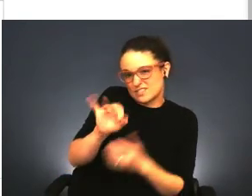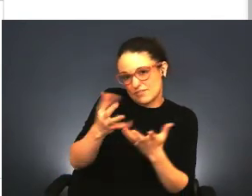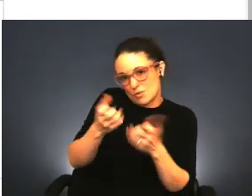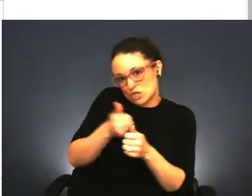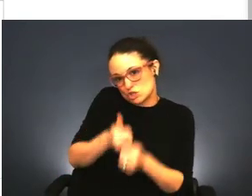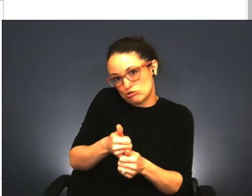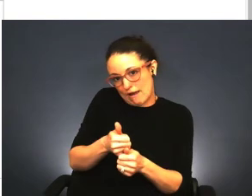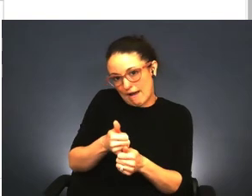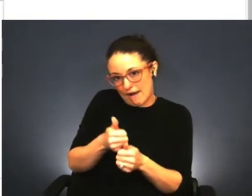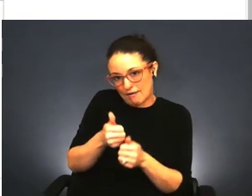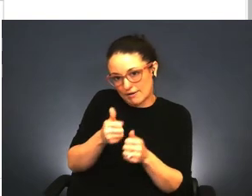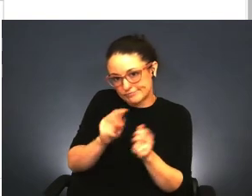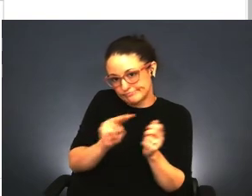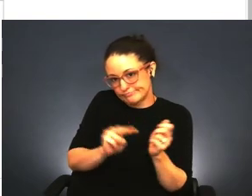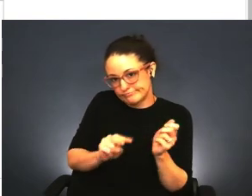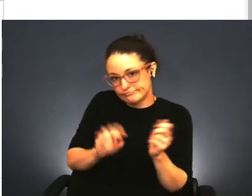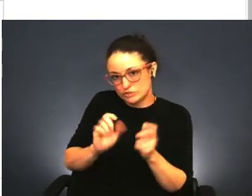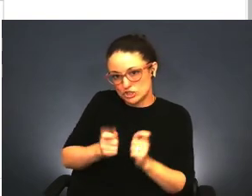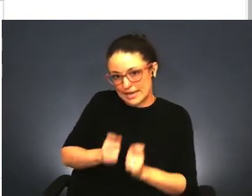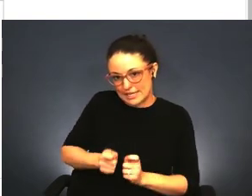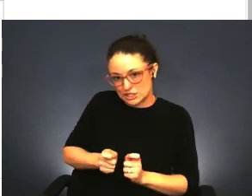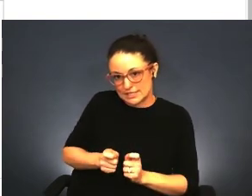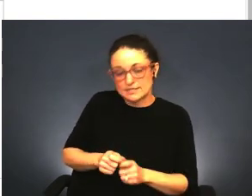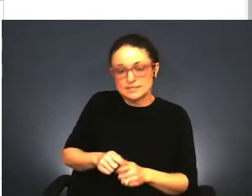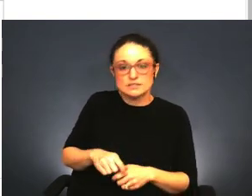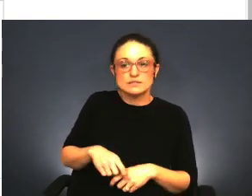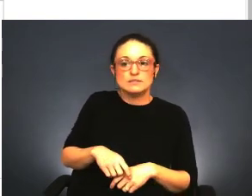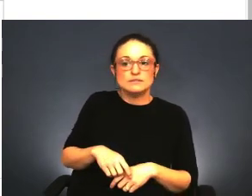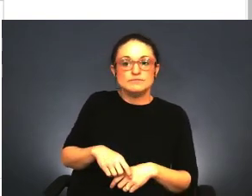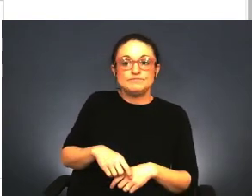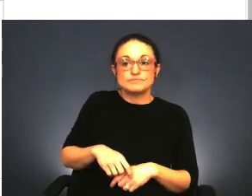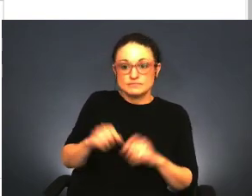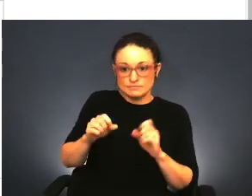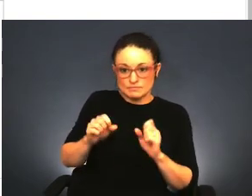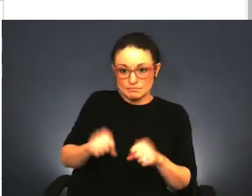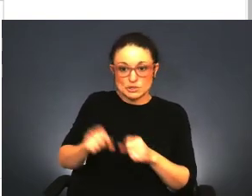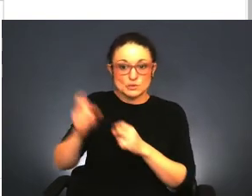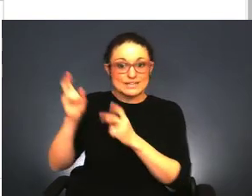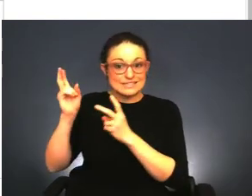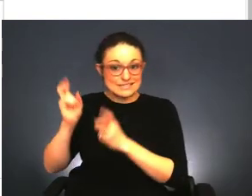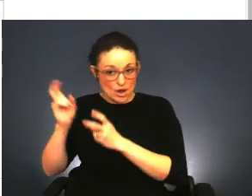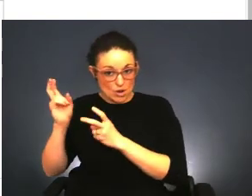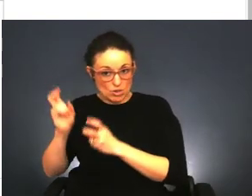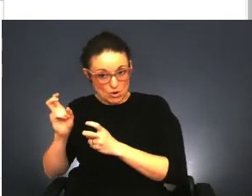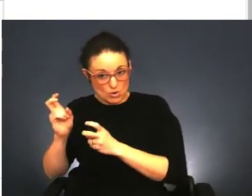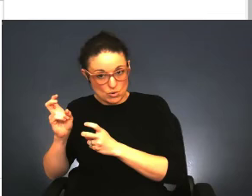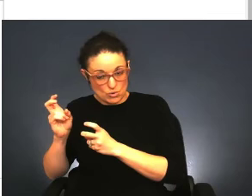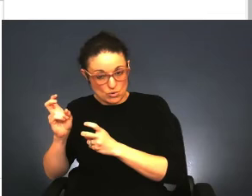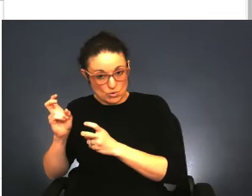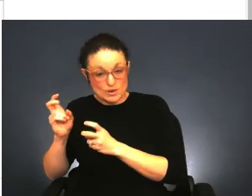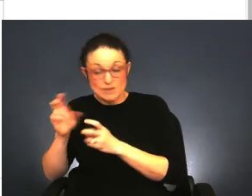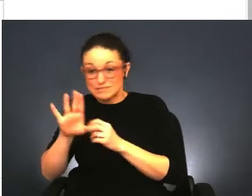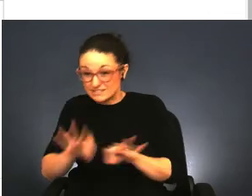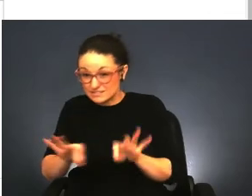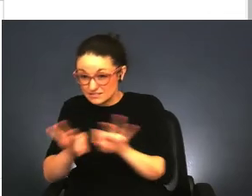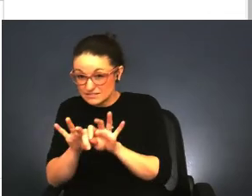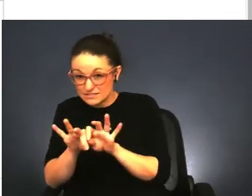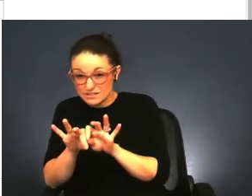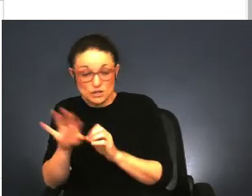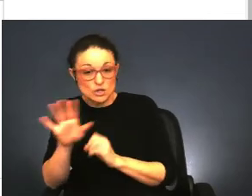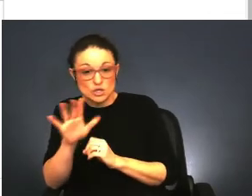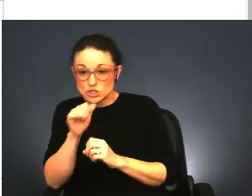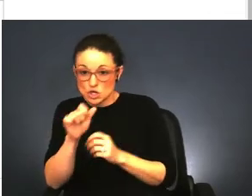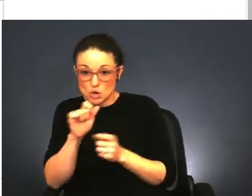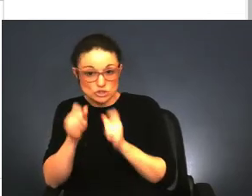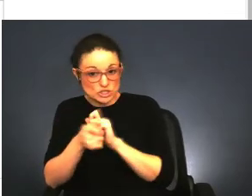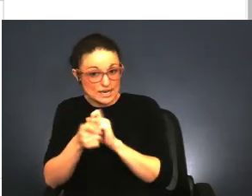comfortable with that or some other grading program, I can do that. You download it. The big important thing about that is that you don't change